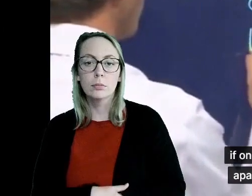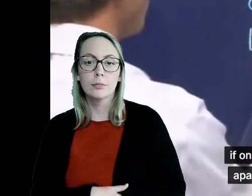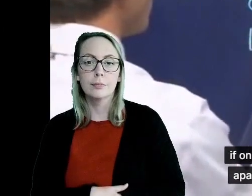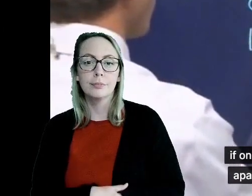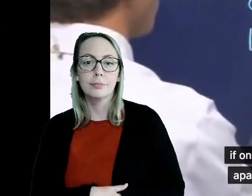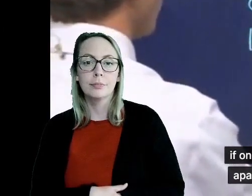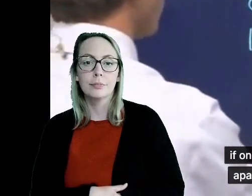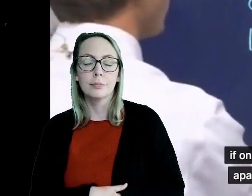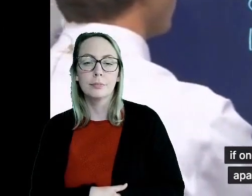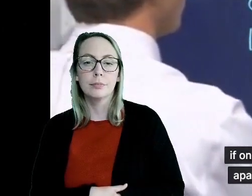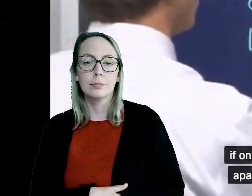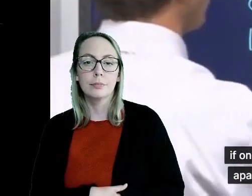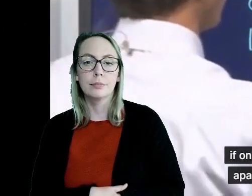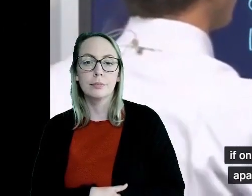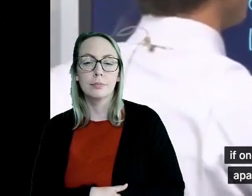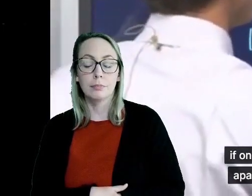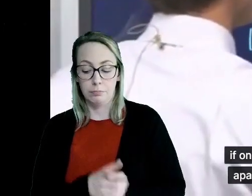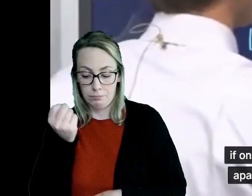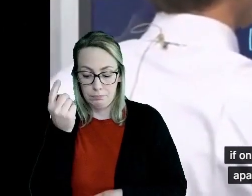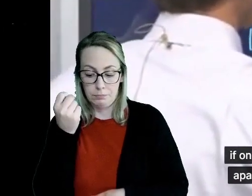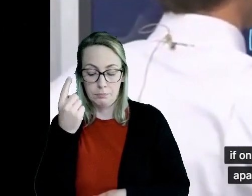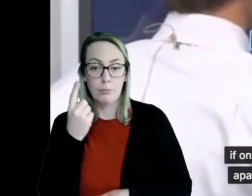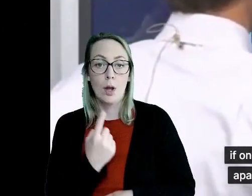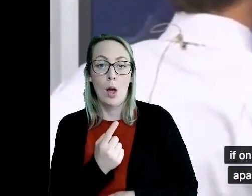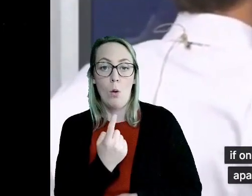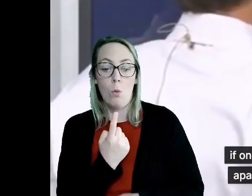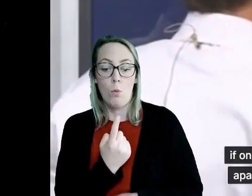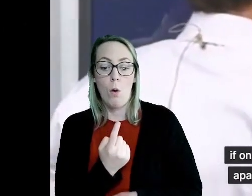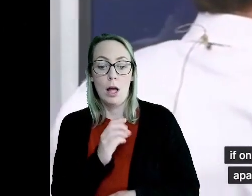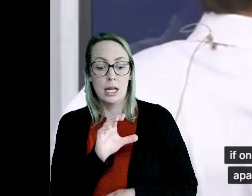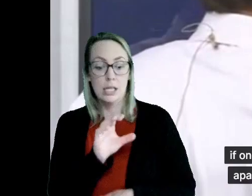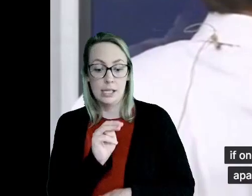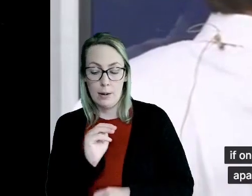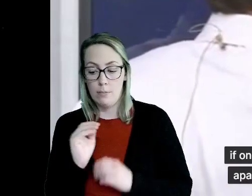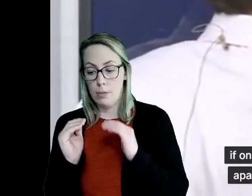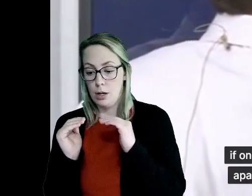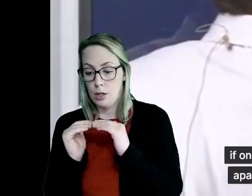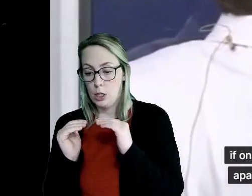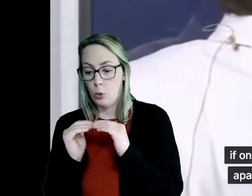If 1 centimeter is 40 miles,